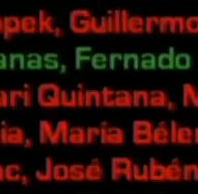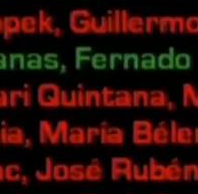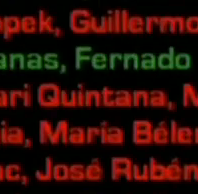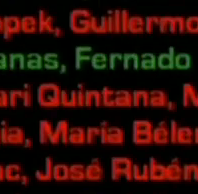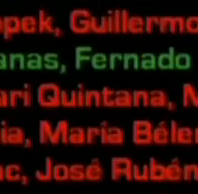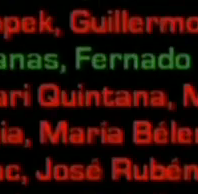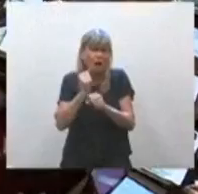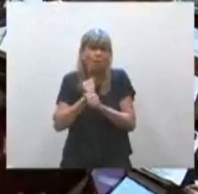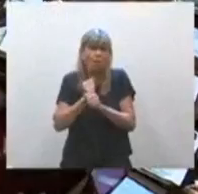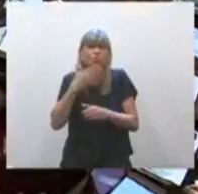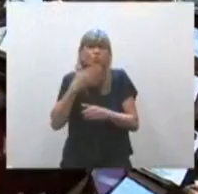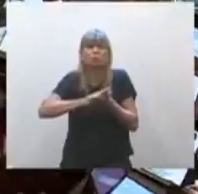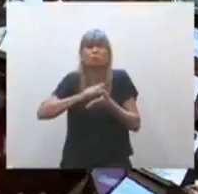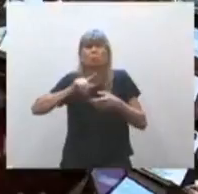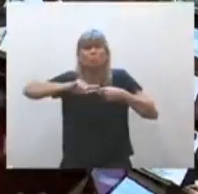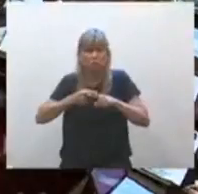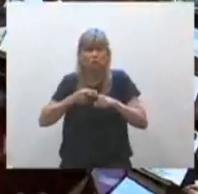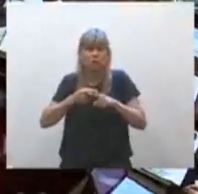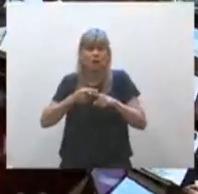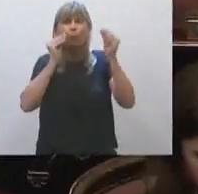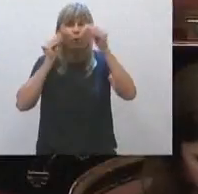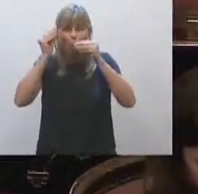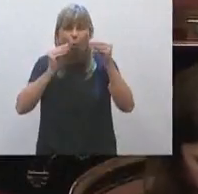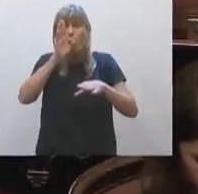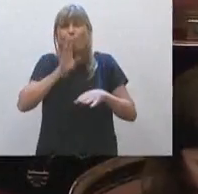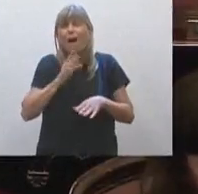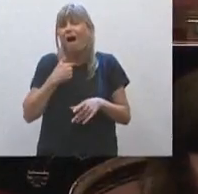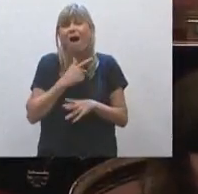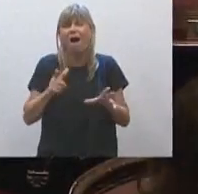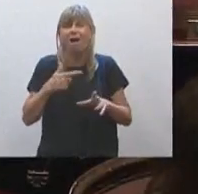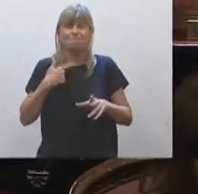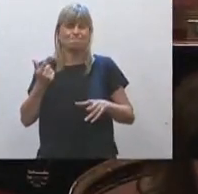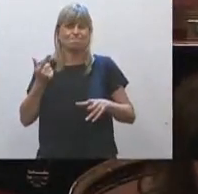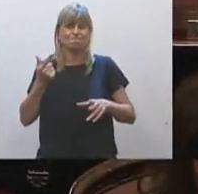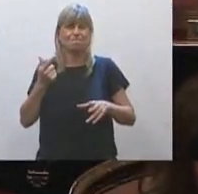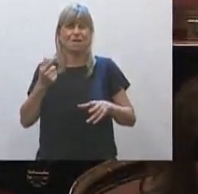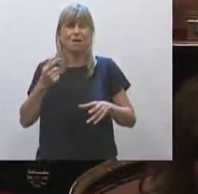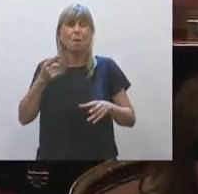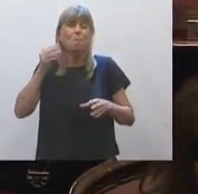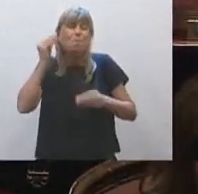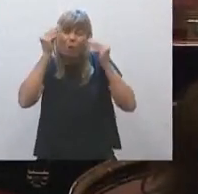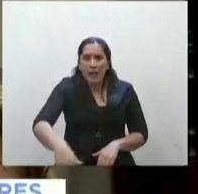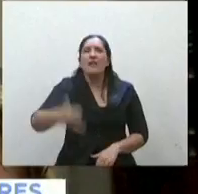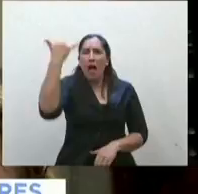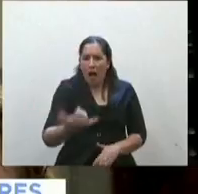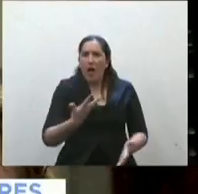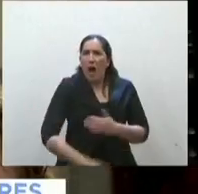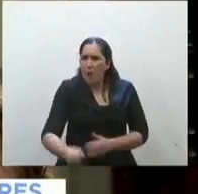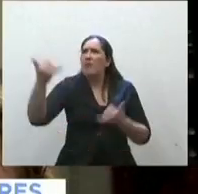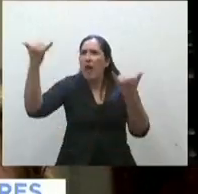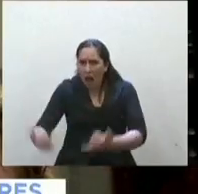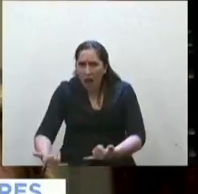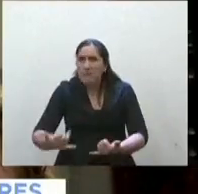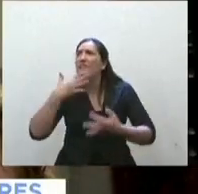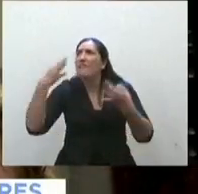of pregnancy. Currently, the procedure is only allowed in the cases of rape and risk to a woman's health. For former president and